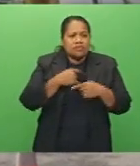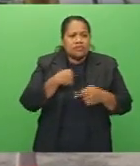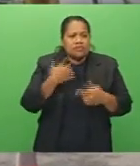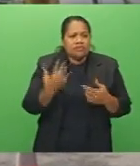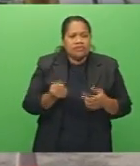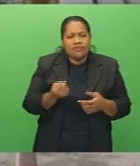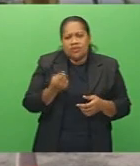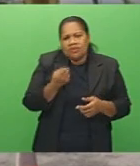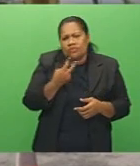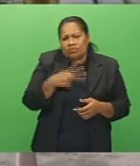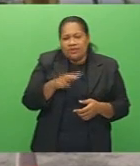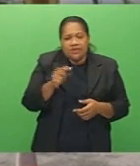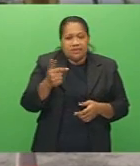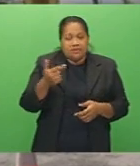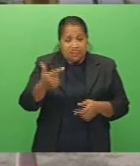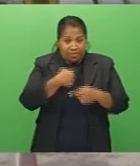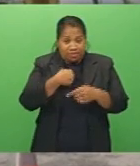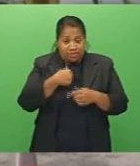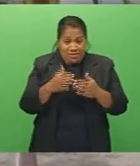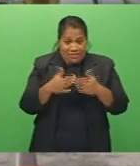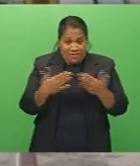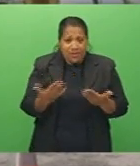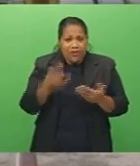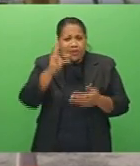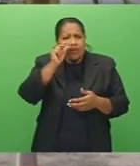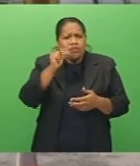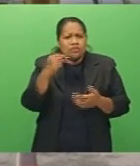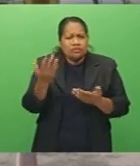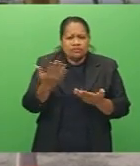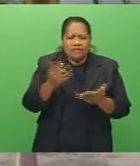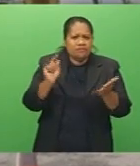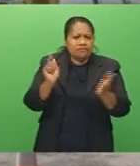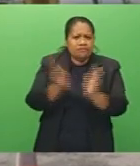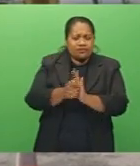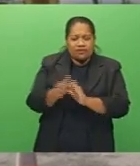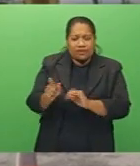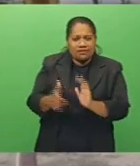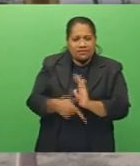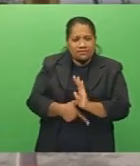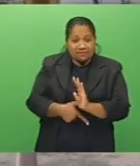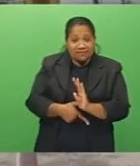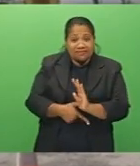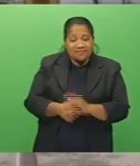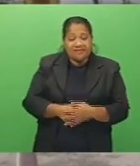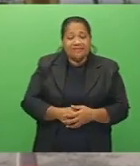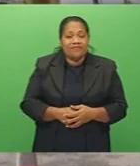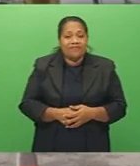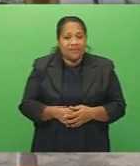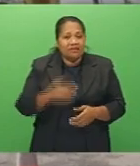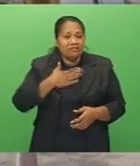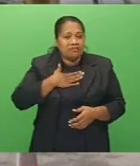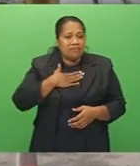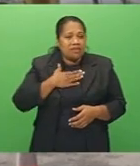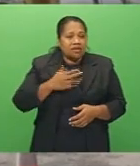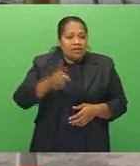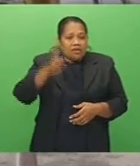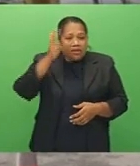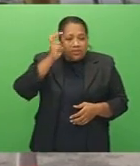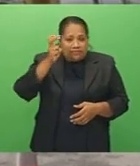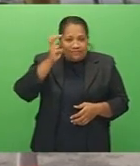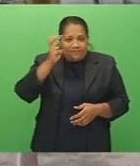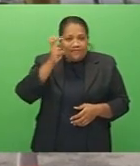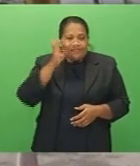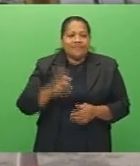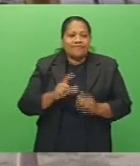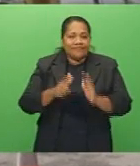and I've been able to come within a second of that time and that's in my training suit and